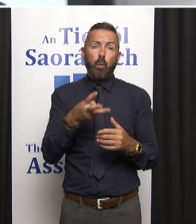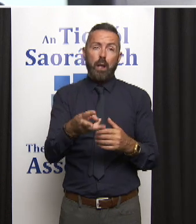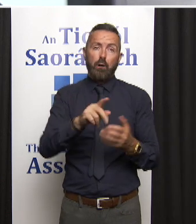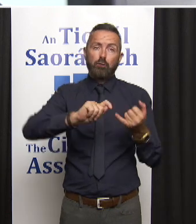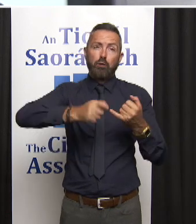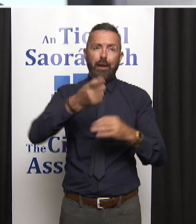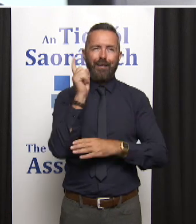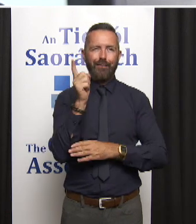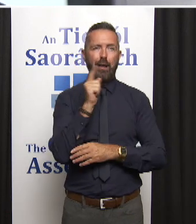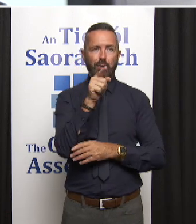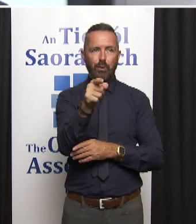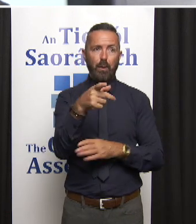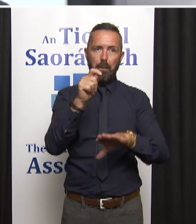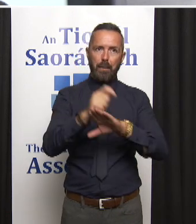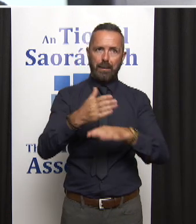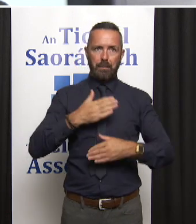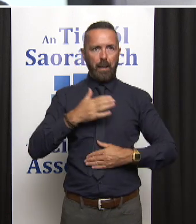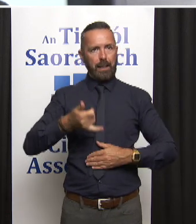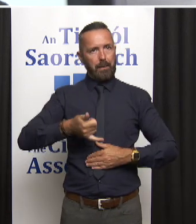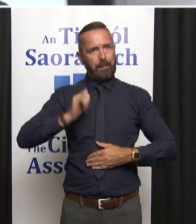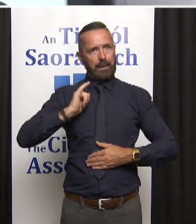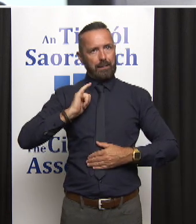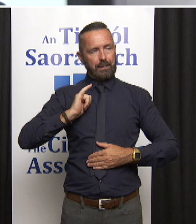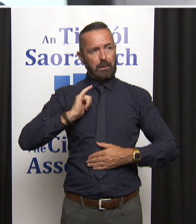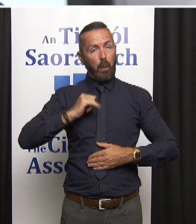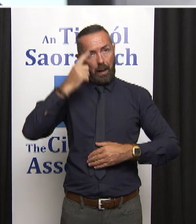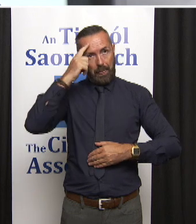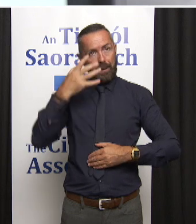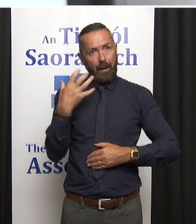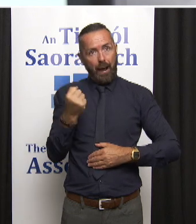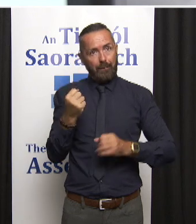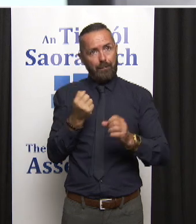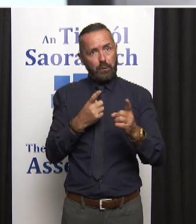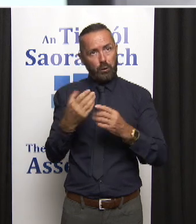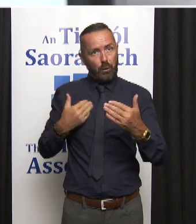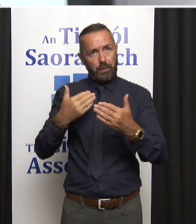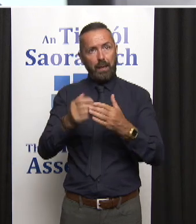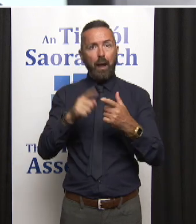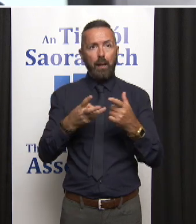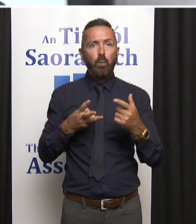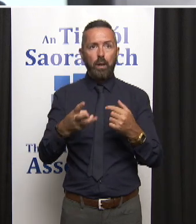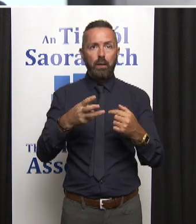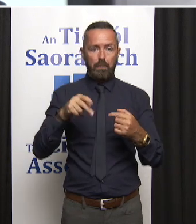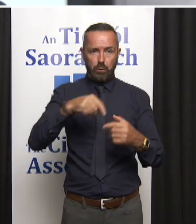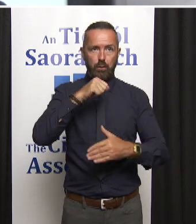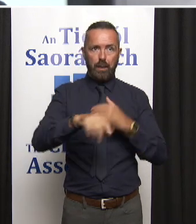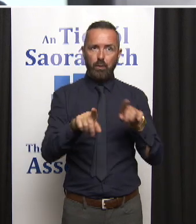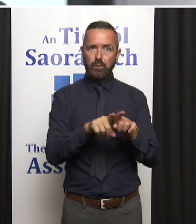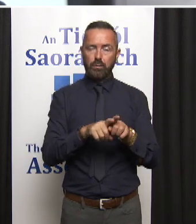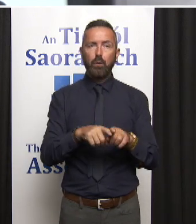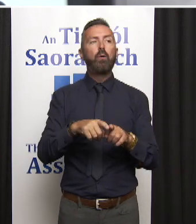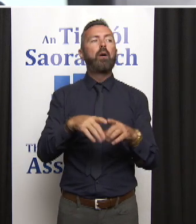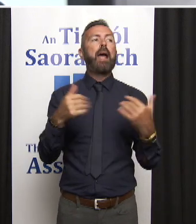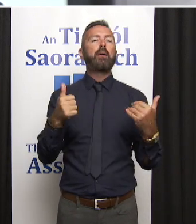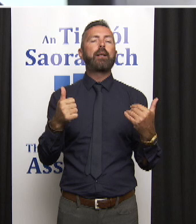as you see fit and answer any questions that might come up. And we really look forward to doing that for the rest of the day. So this morning,